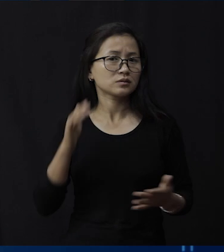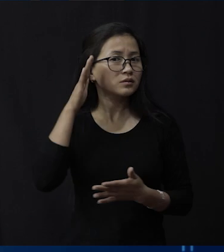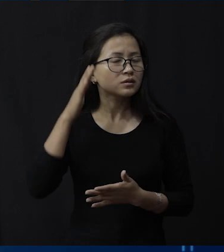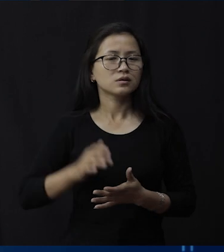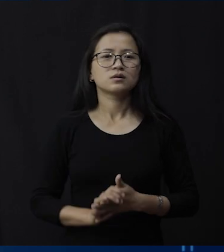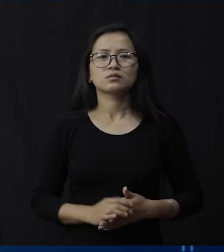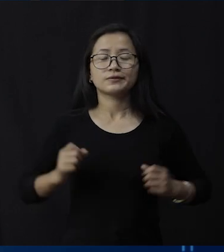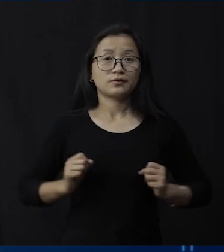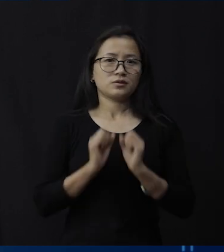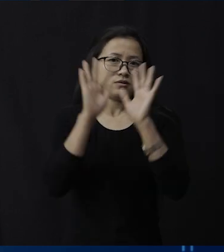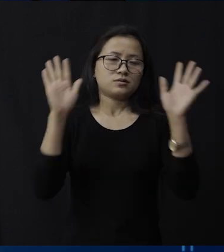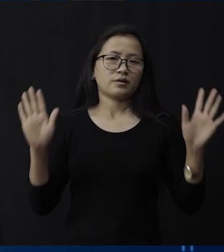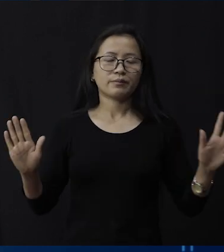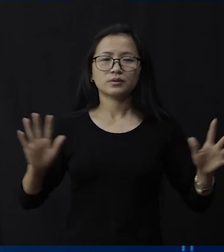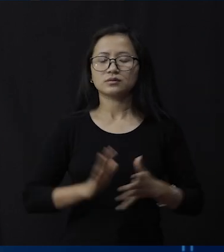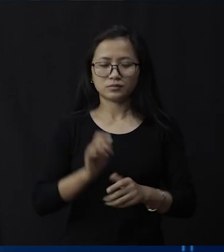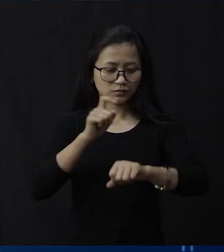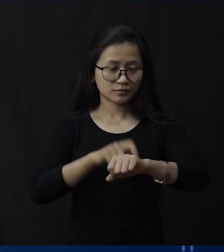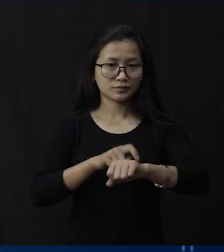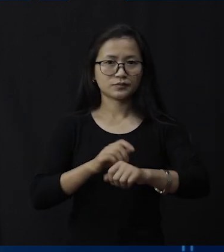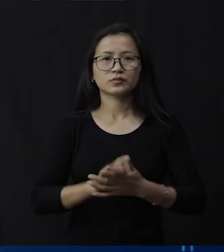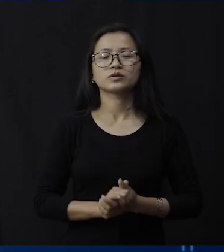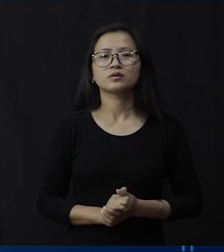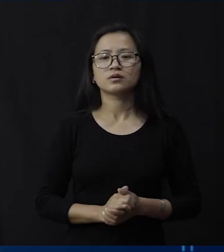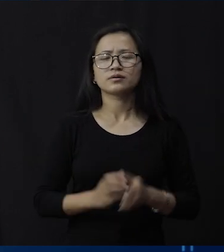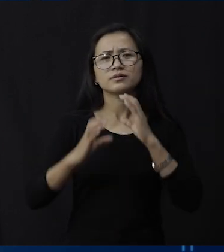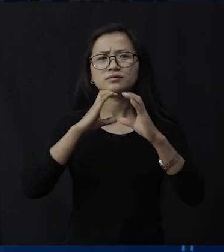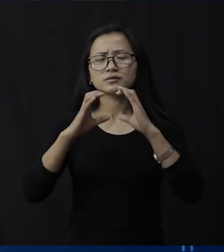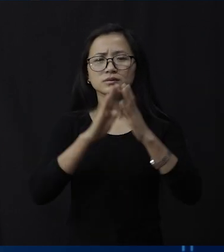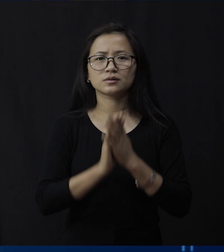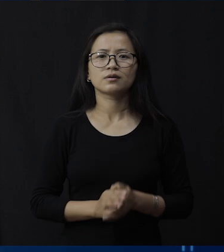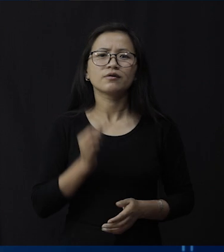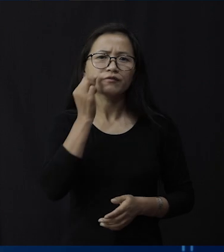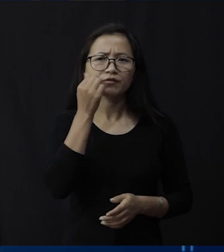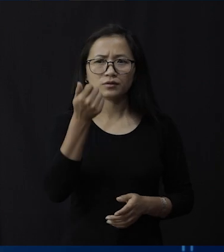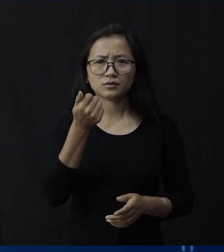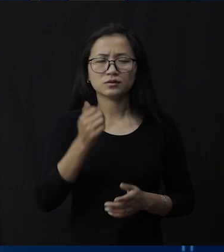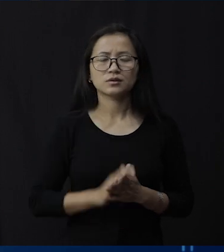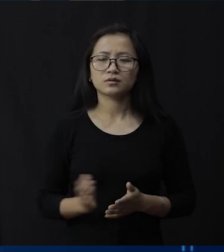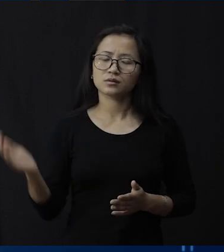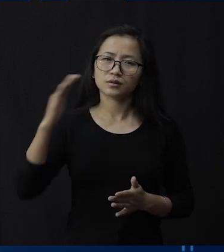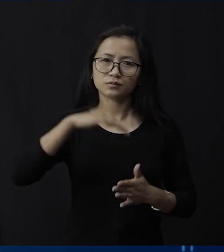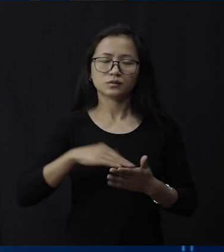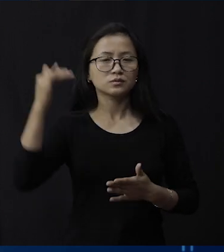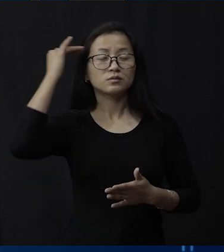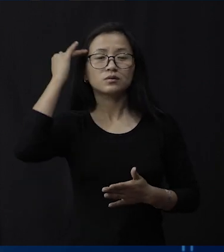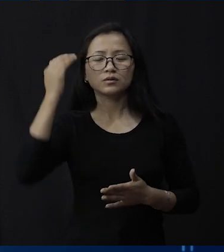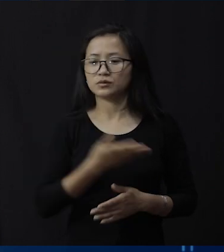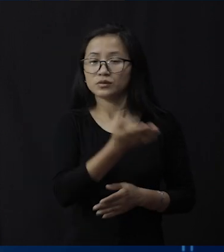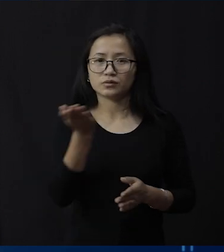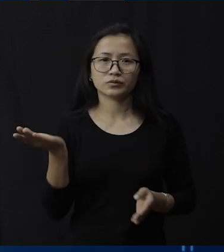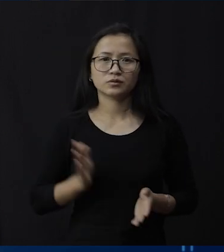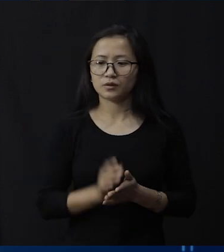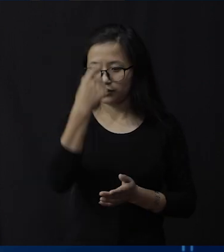excited. And this time, when he was having a conversation with his father, he came to know that there is